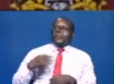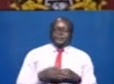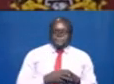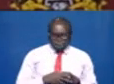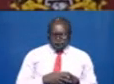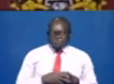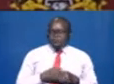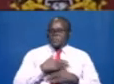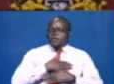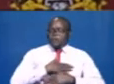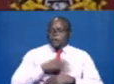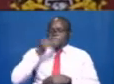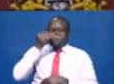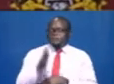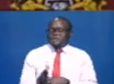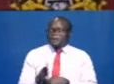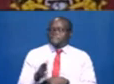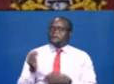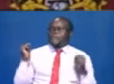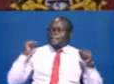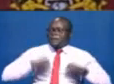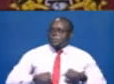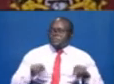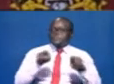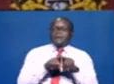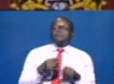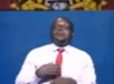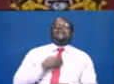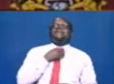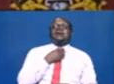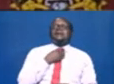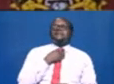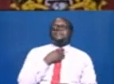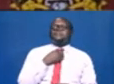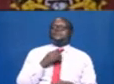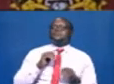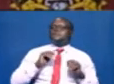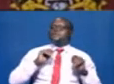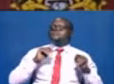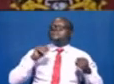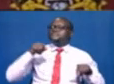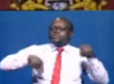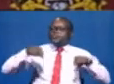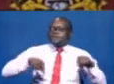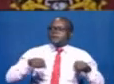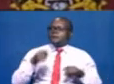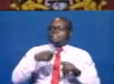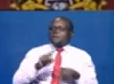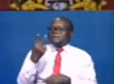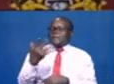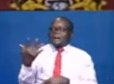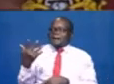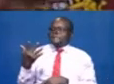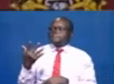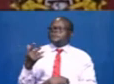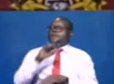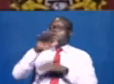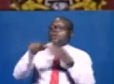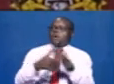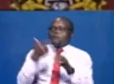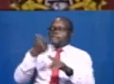Honorable Speaker, even the coat I'm wearing and the tie, and even the trousers, are mtumba shirts, trousers, and they're all